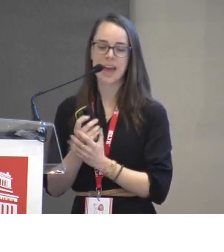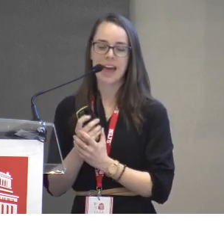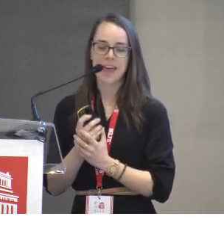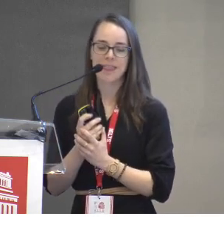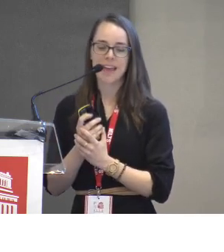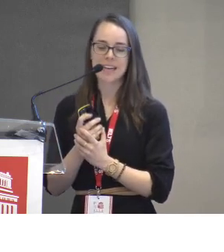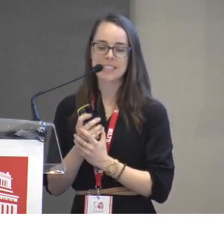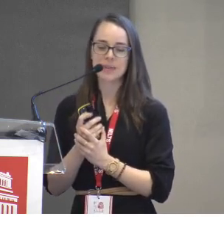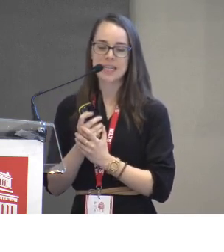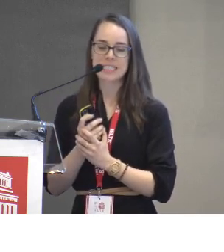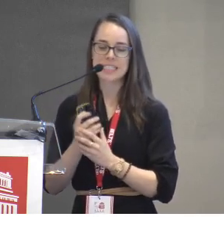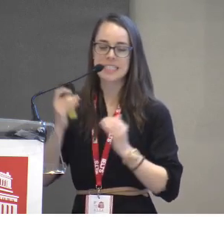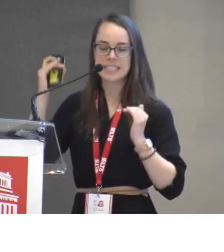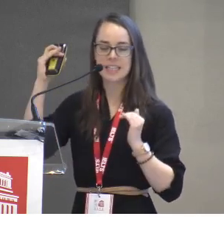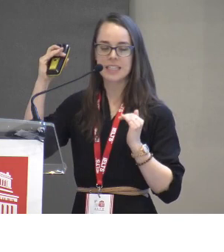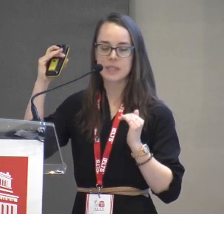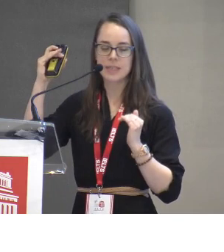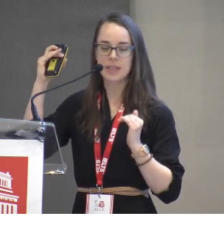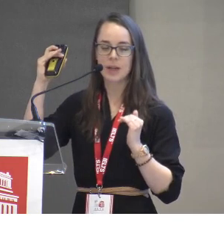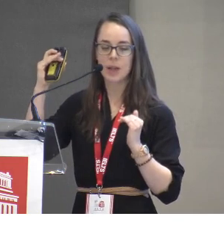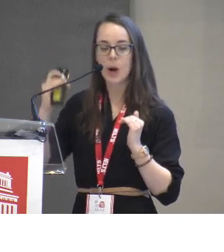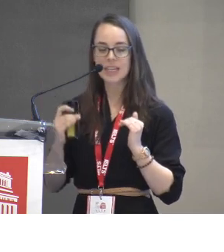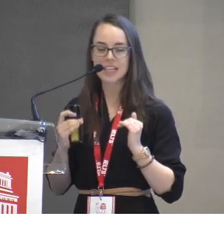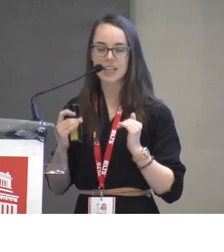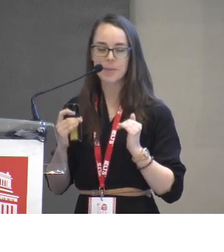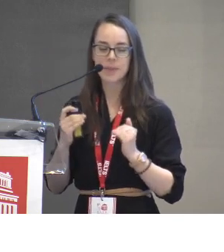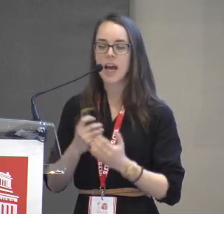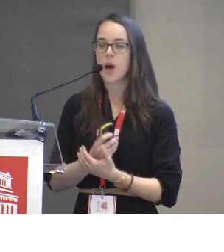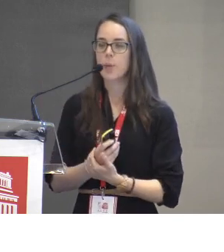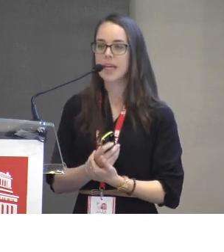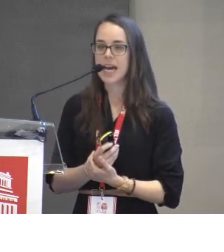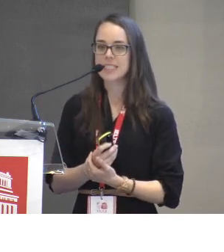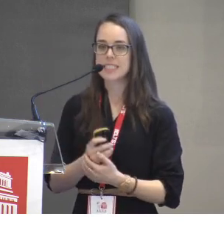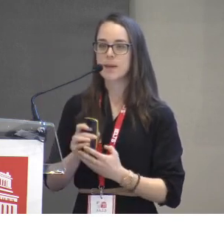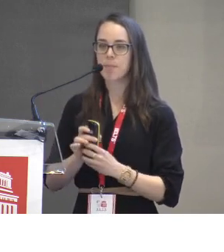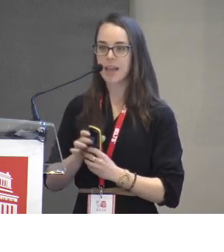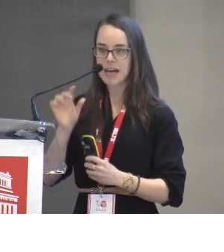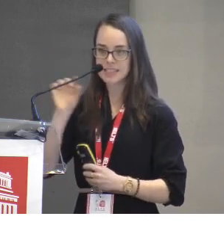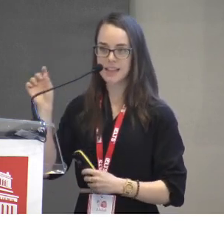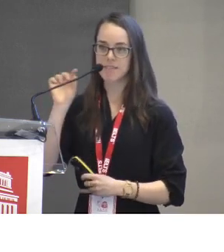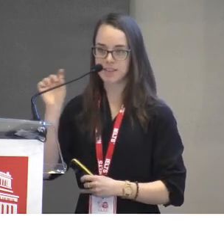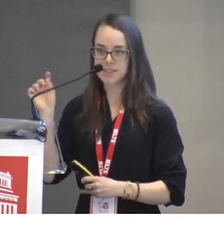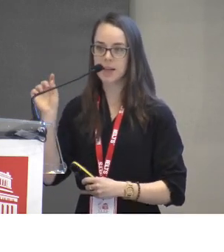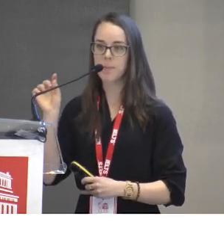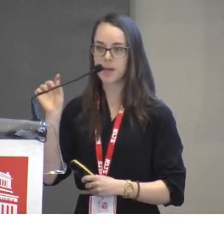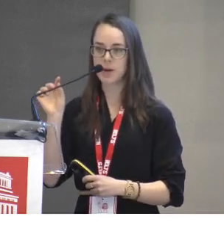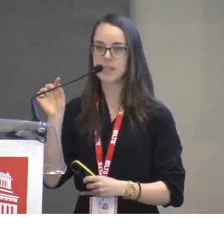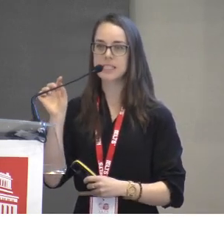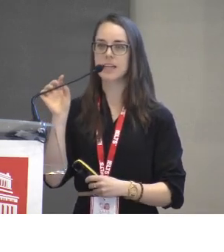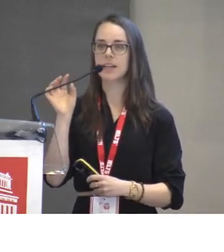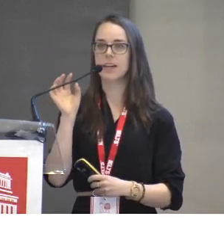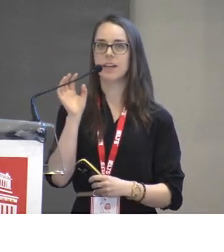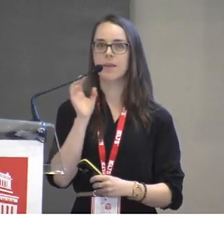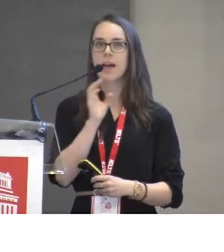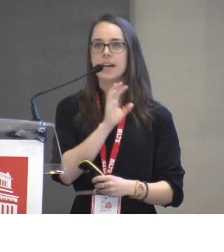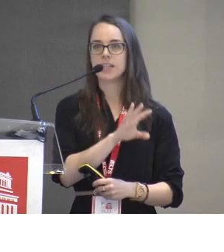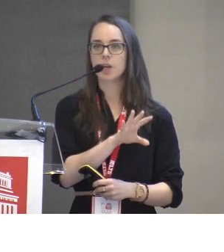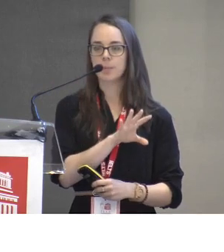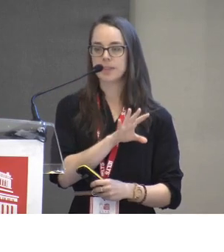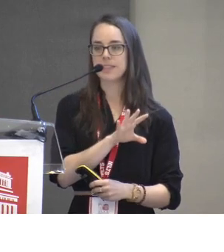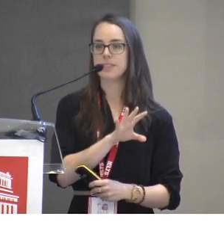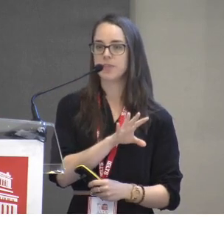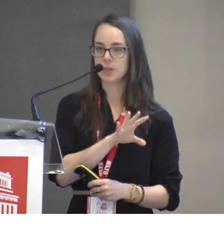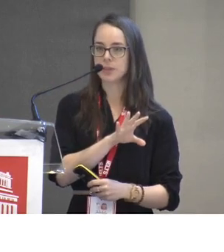scale that you can see it's a little bit longer. We added plus levels because